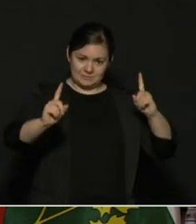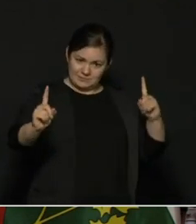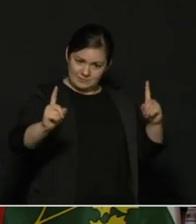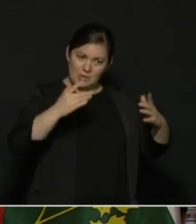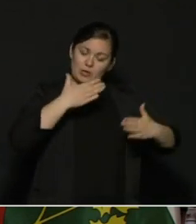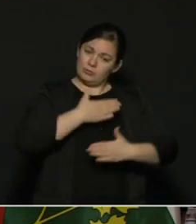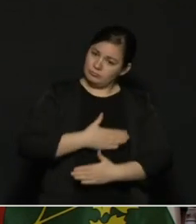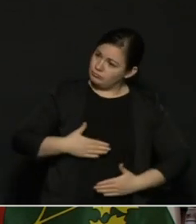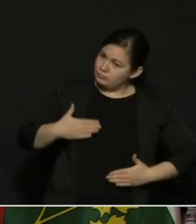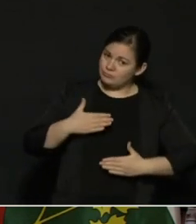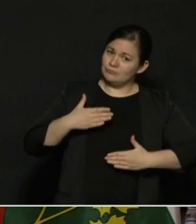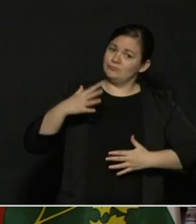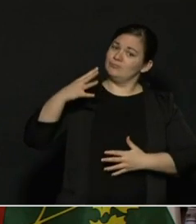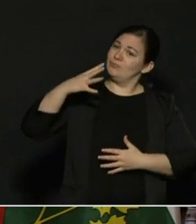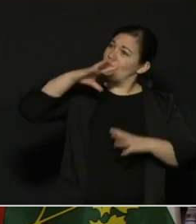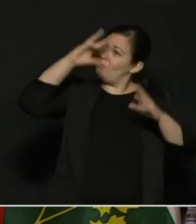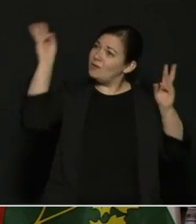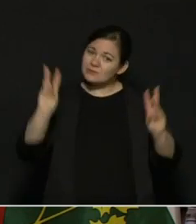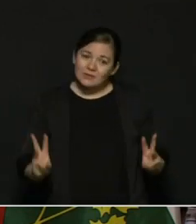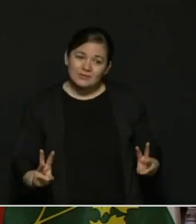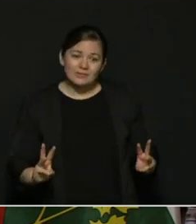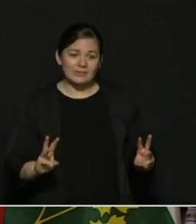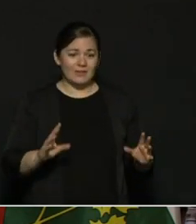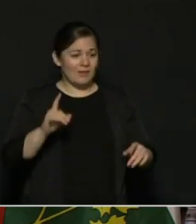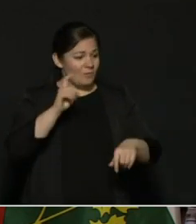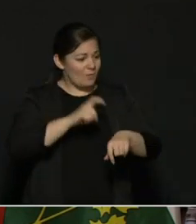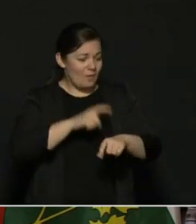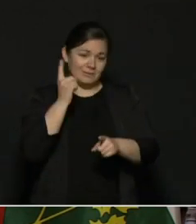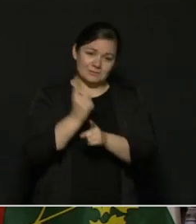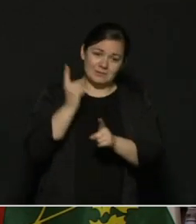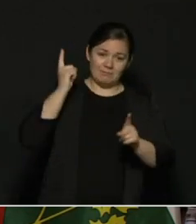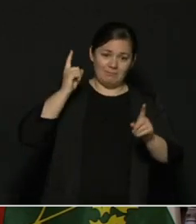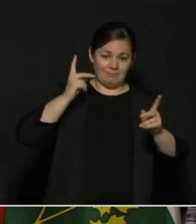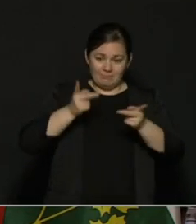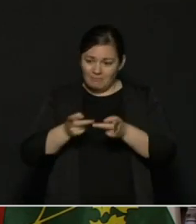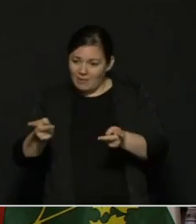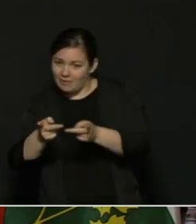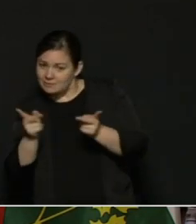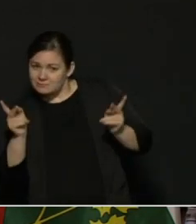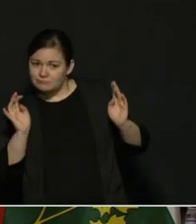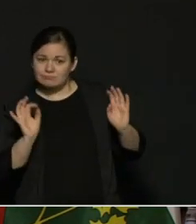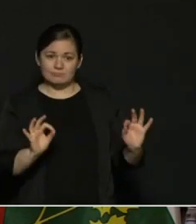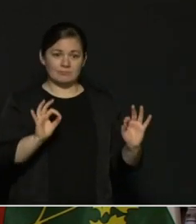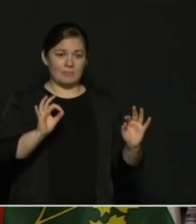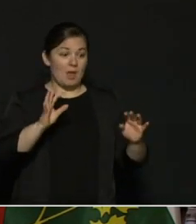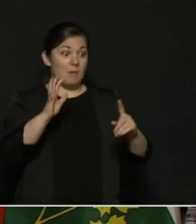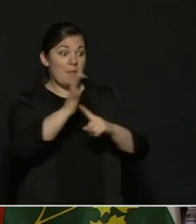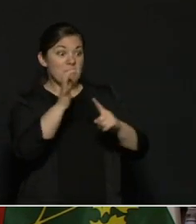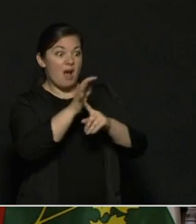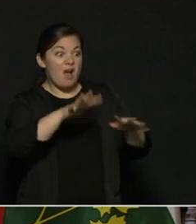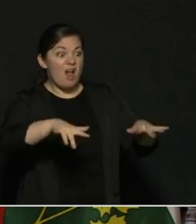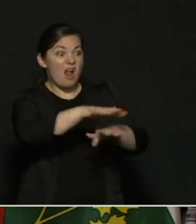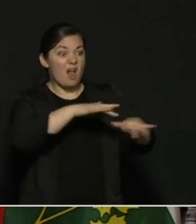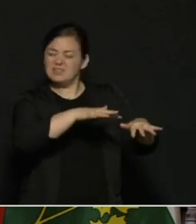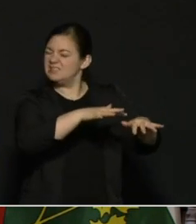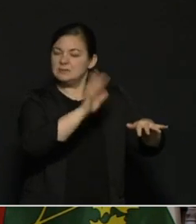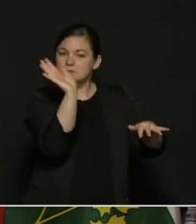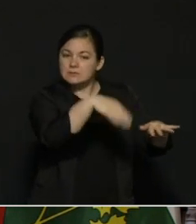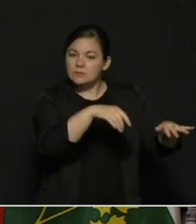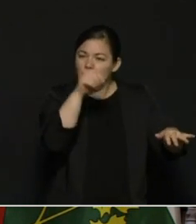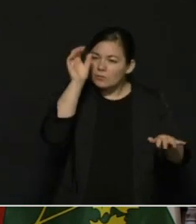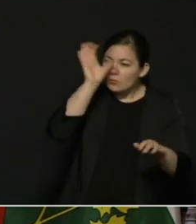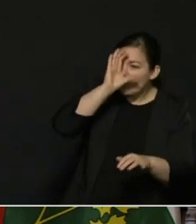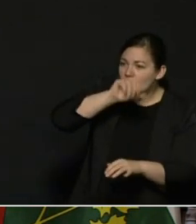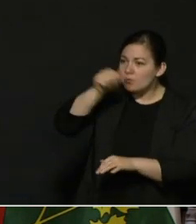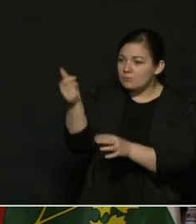outdoors, et cetera, et cetera. Pick the time of day, pick the right place, don't do where everybody else goes, all those things there. If in your movement and transit, especially in dense